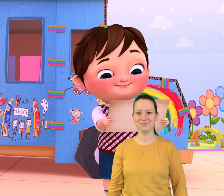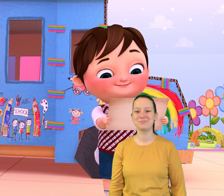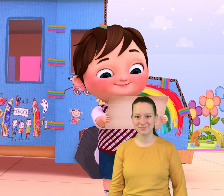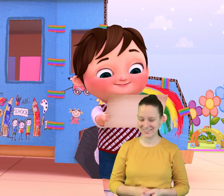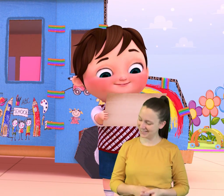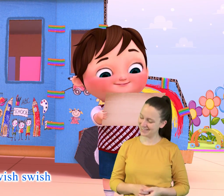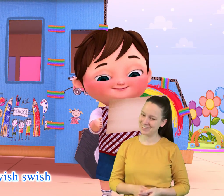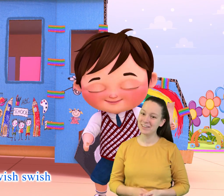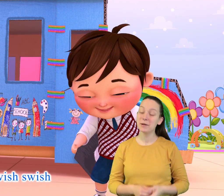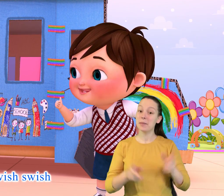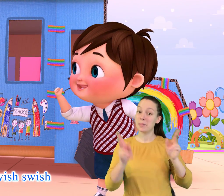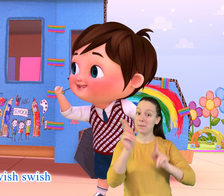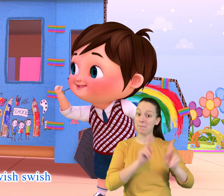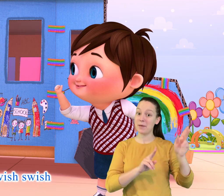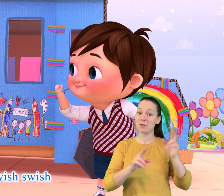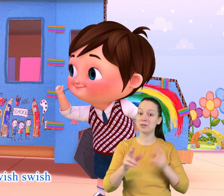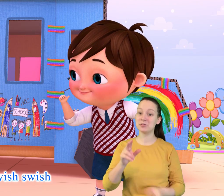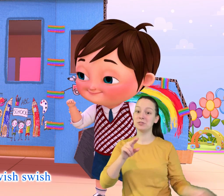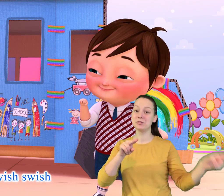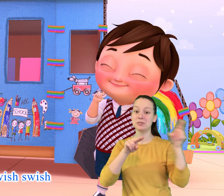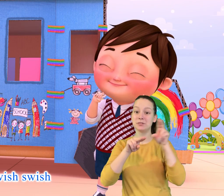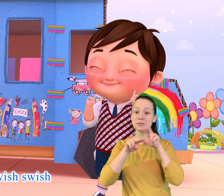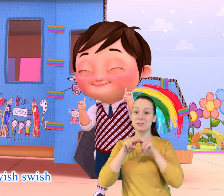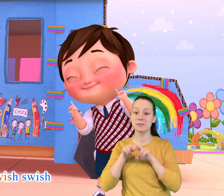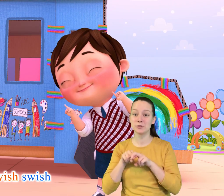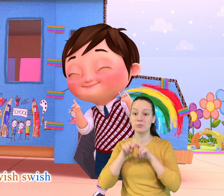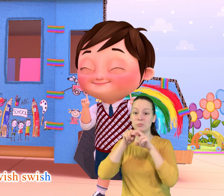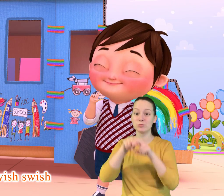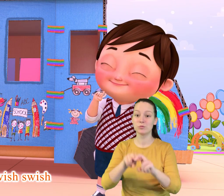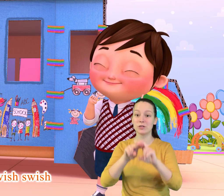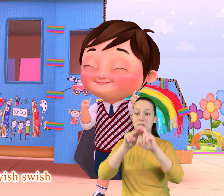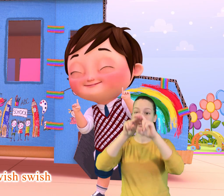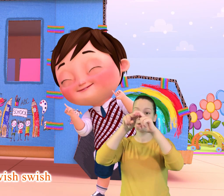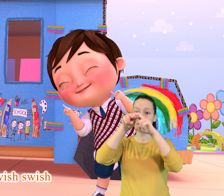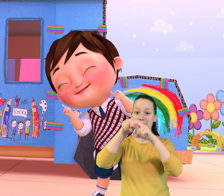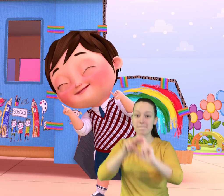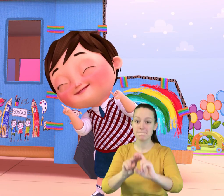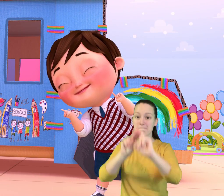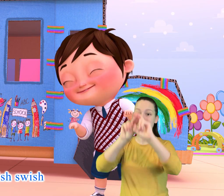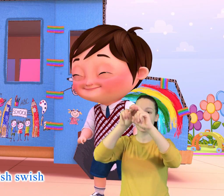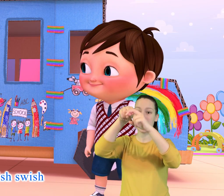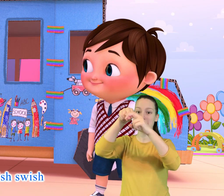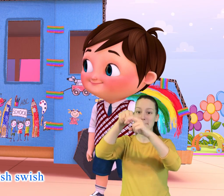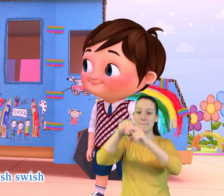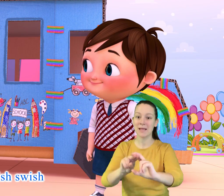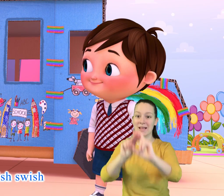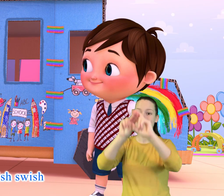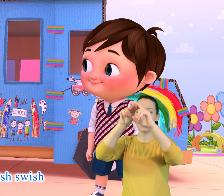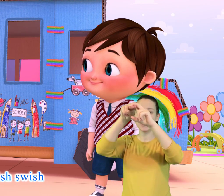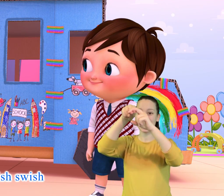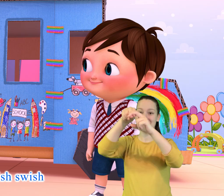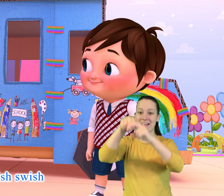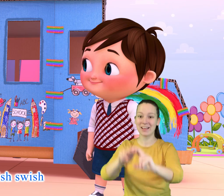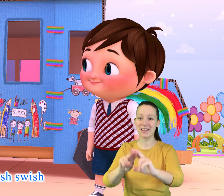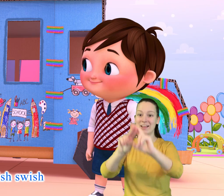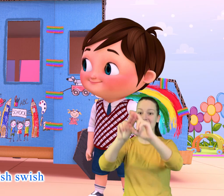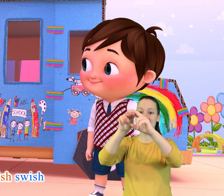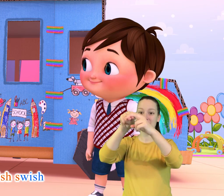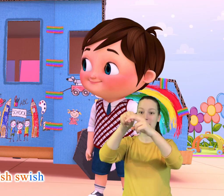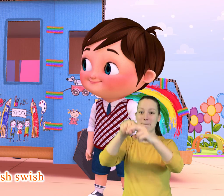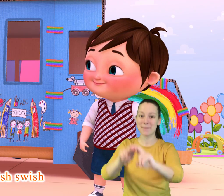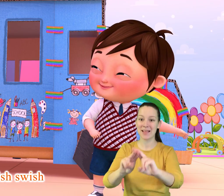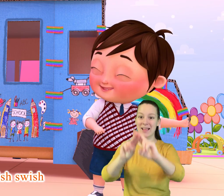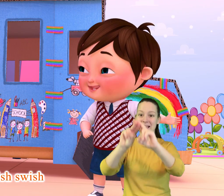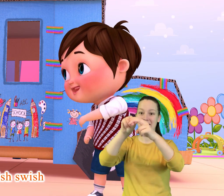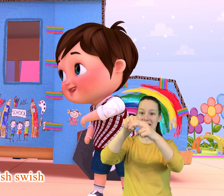town the wipes on the bus go Swish and swish Swish and swish